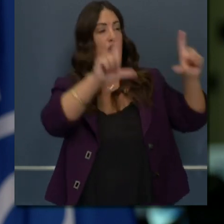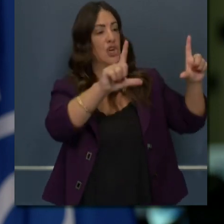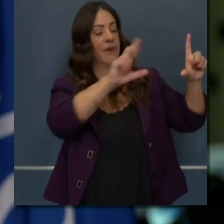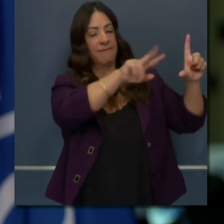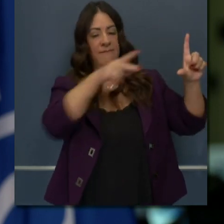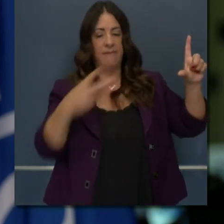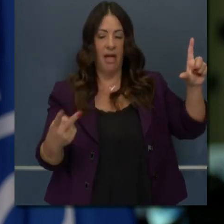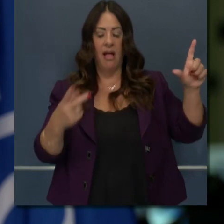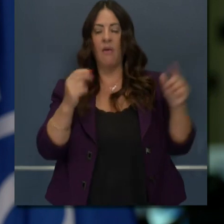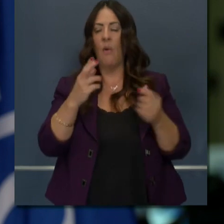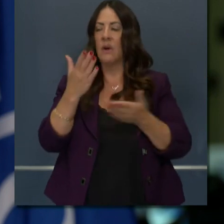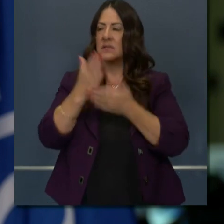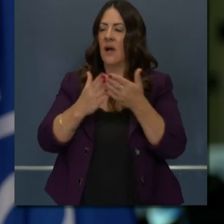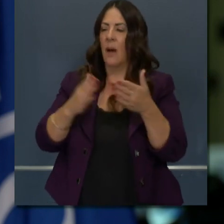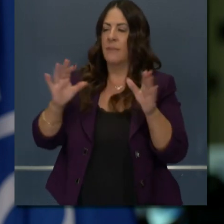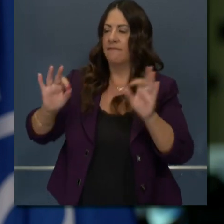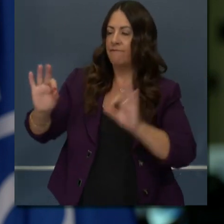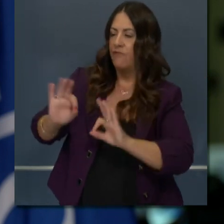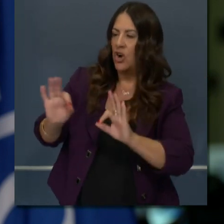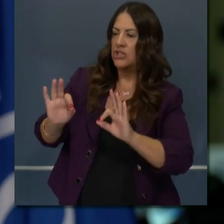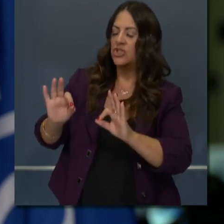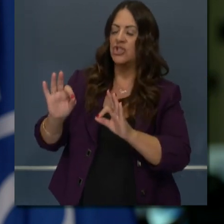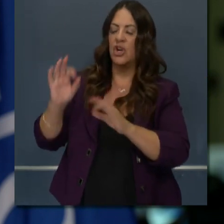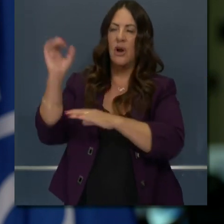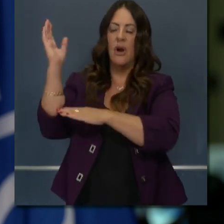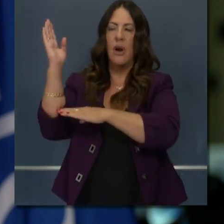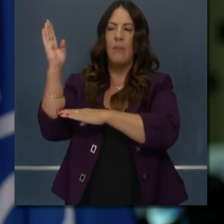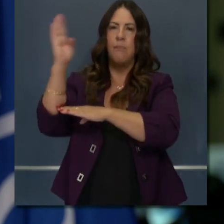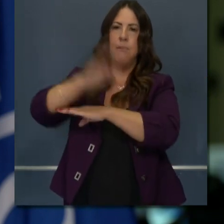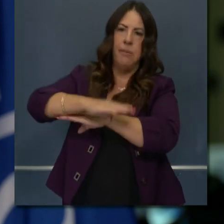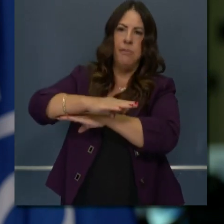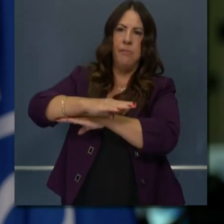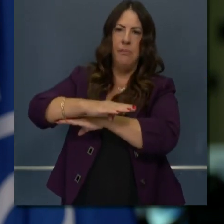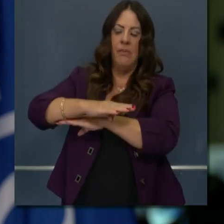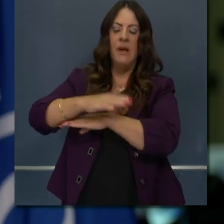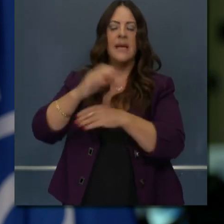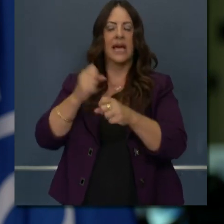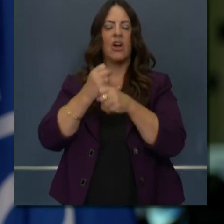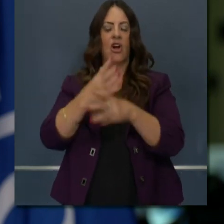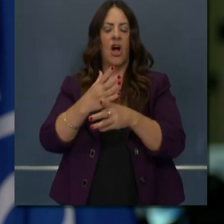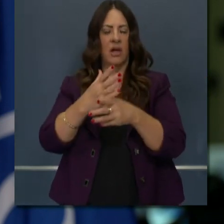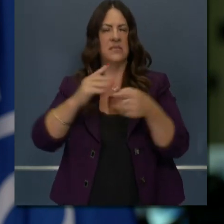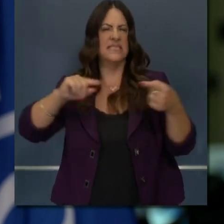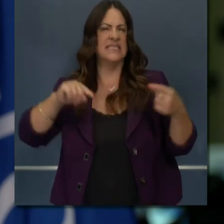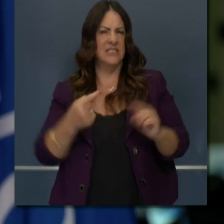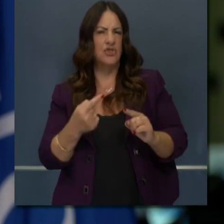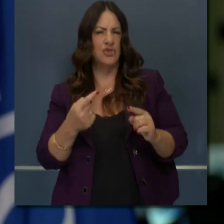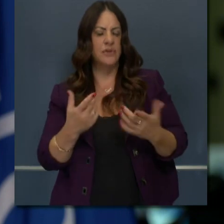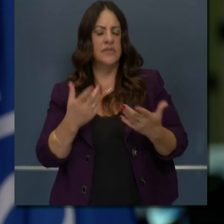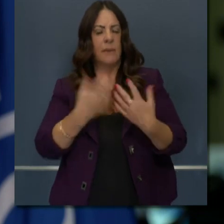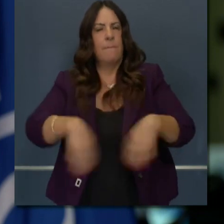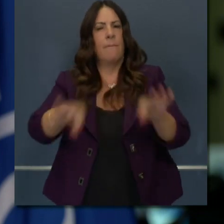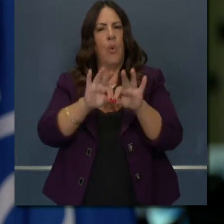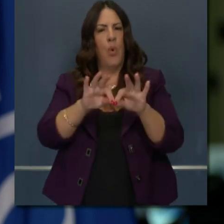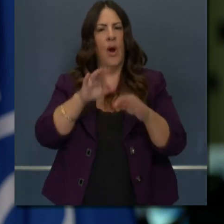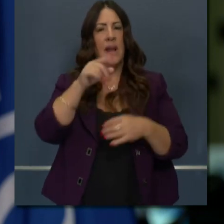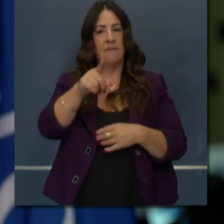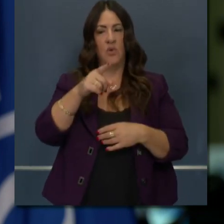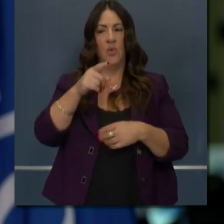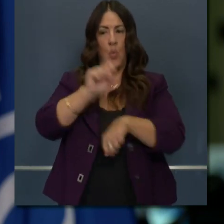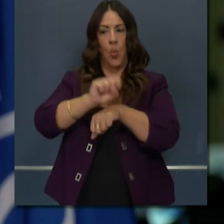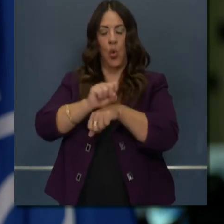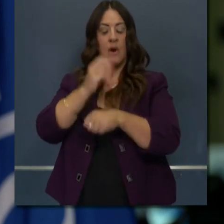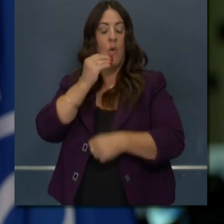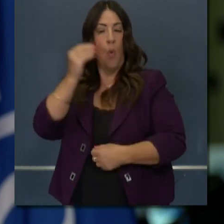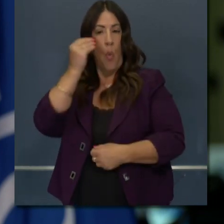not seem like a big deal, but things that aren't typically heavy, but those are often the things that cause the greatest injuries. So very important if you have a home office